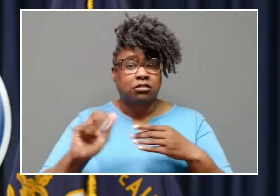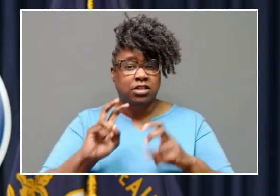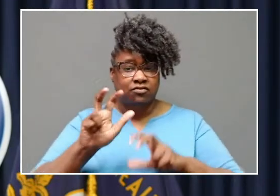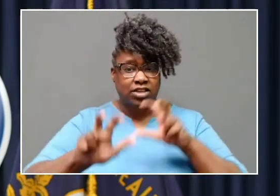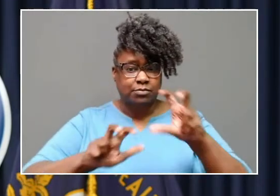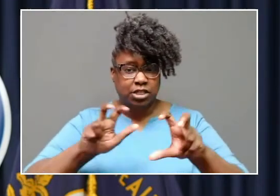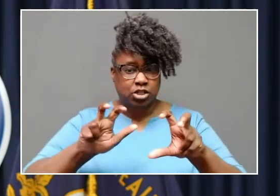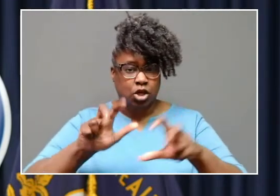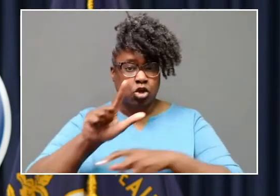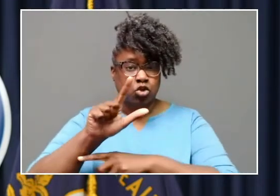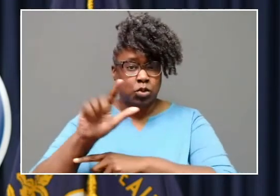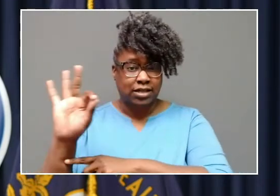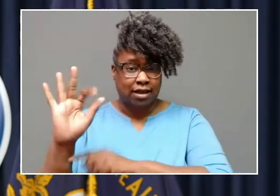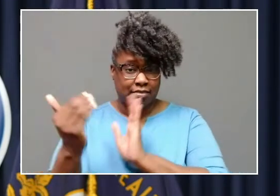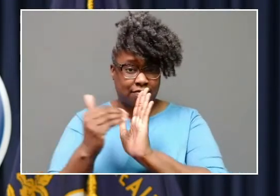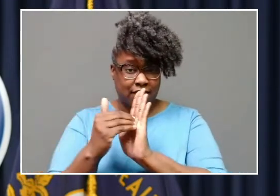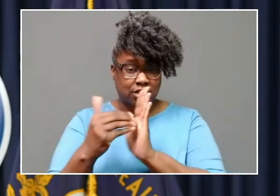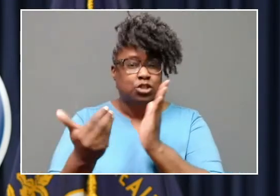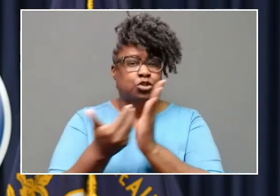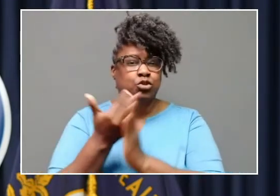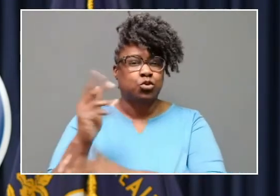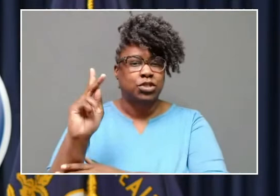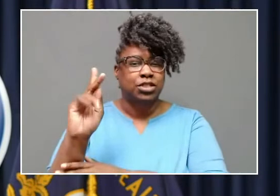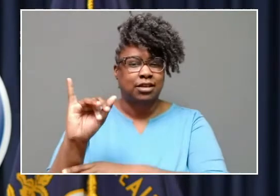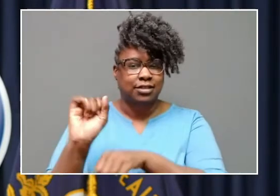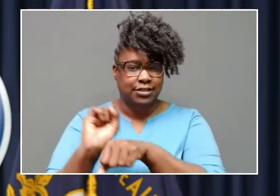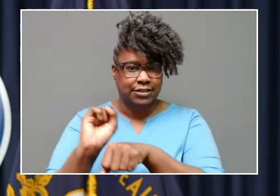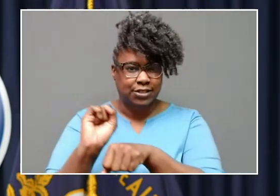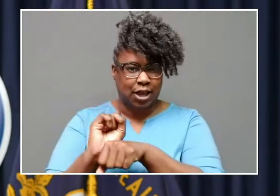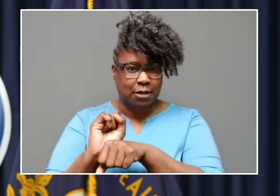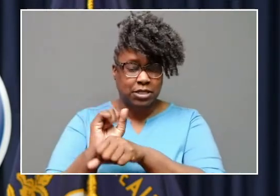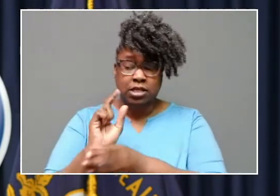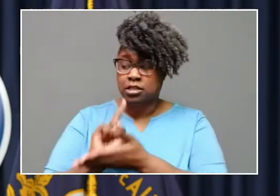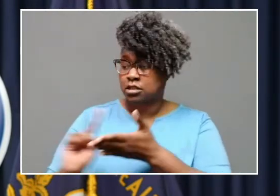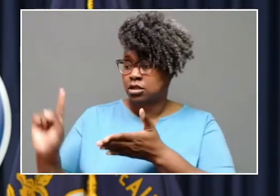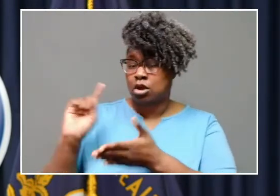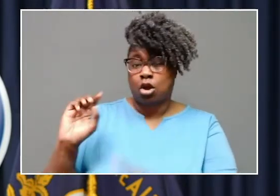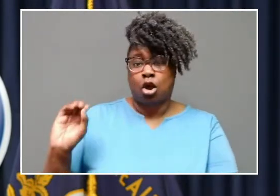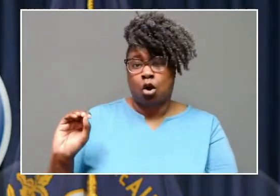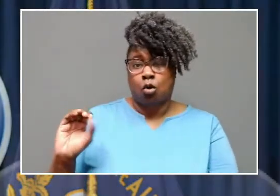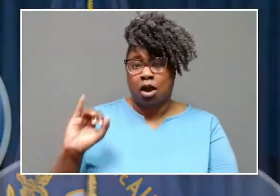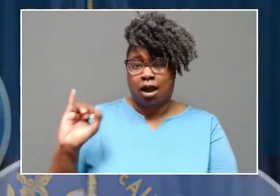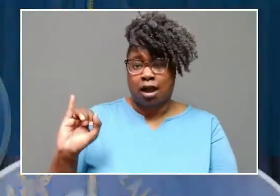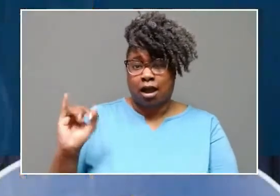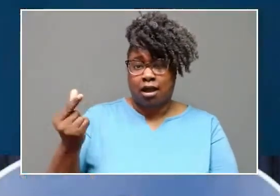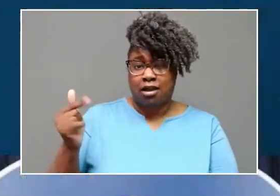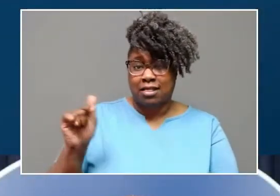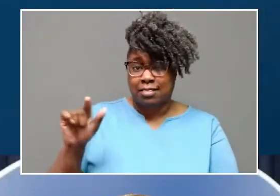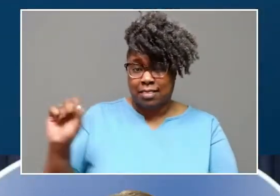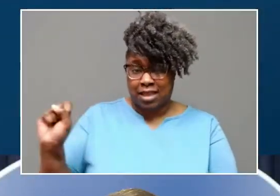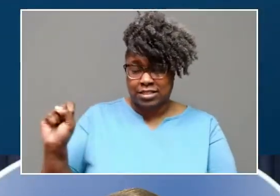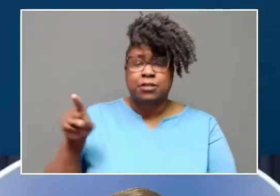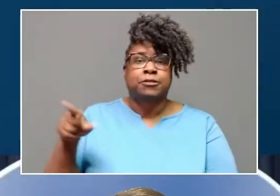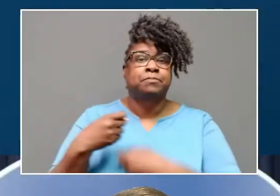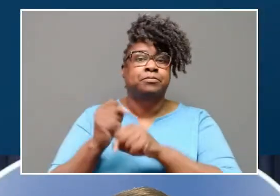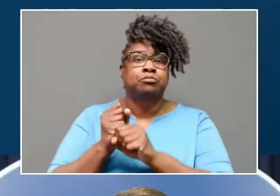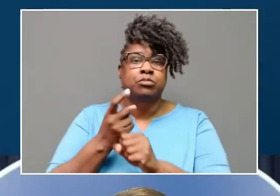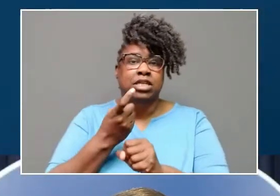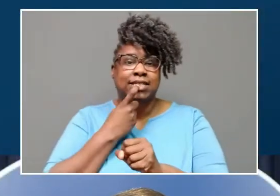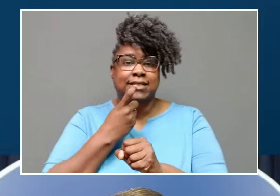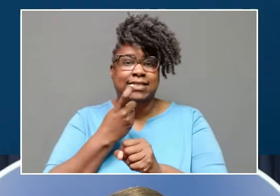new Kentucky jobs. Last week, OI Glass, a company that has specialized in the manufacturing of glass packaging for